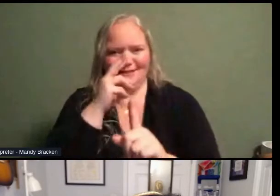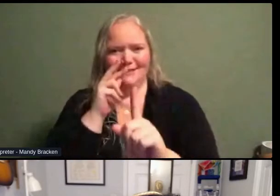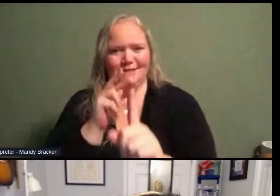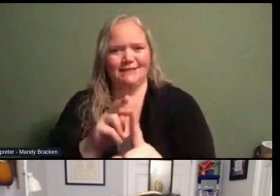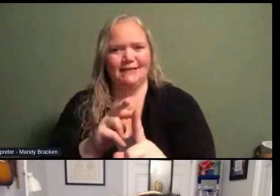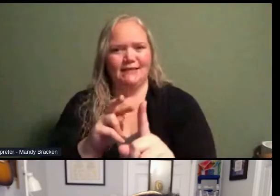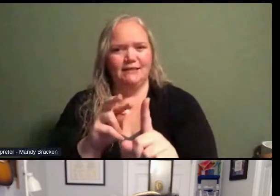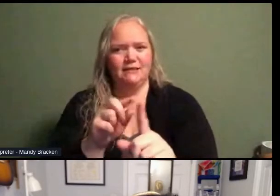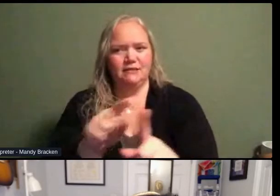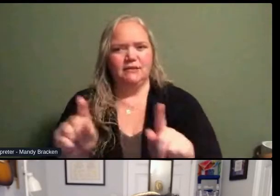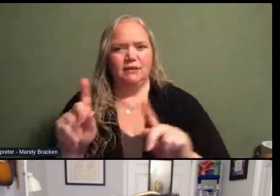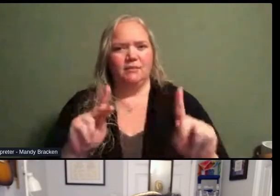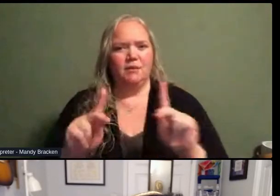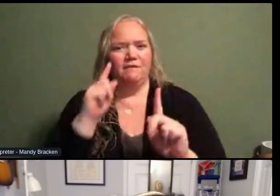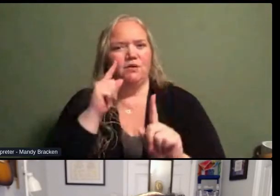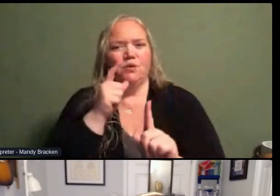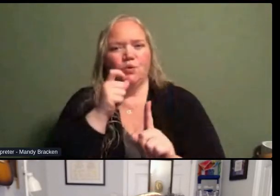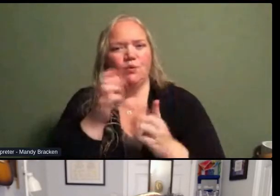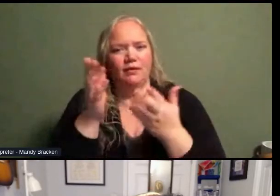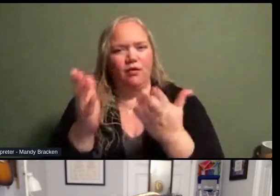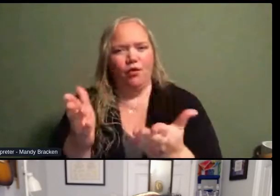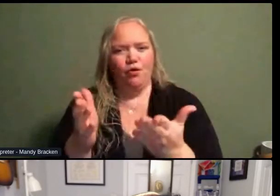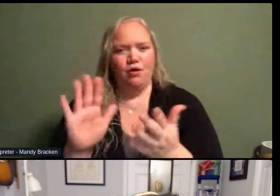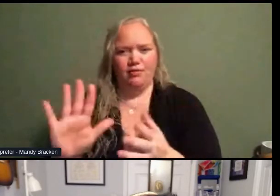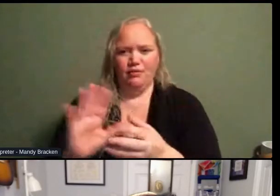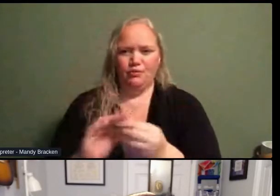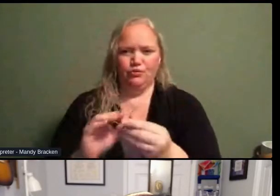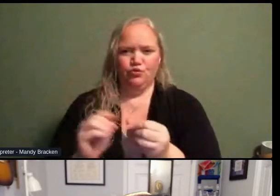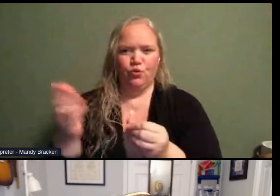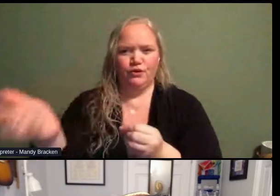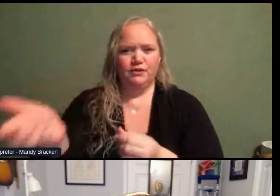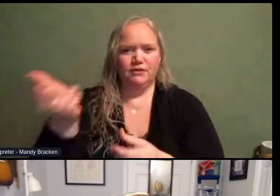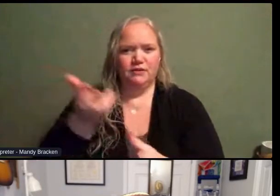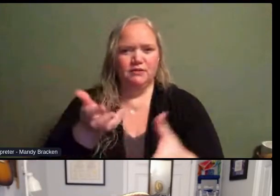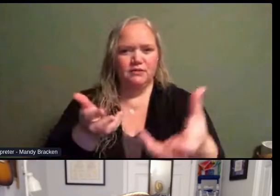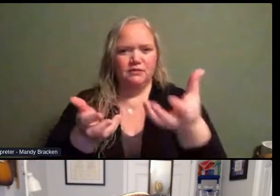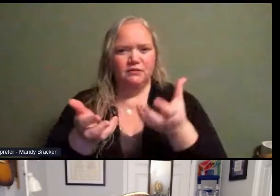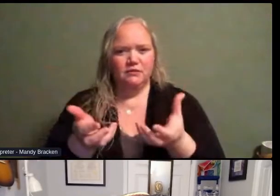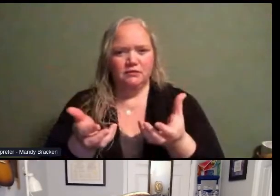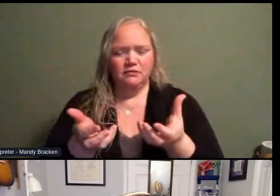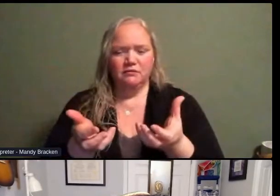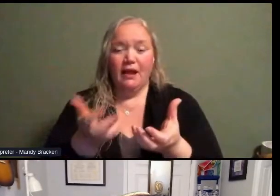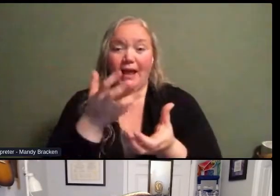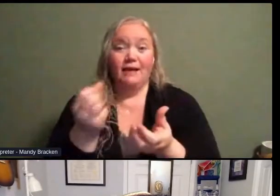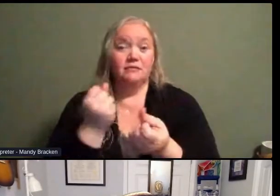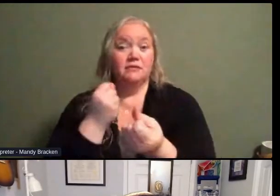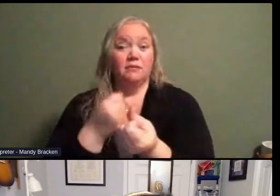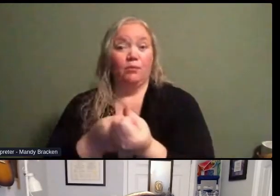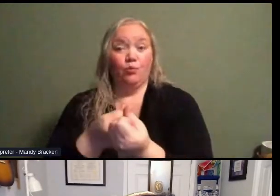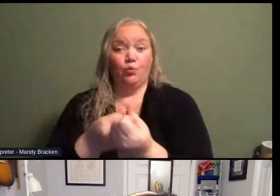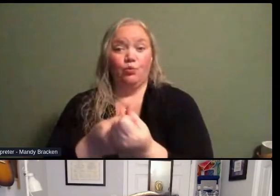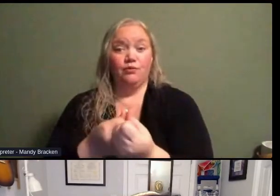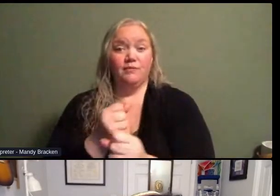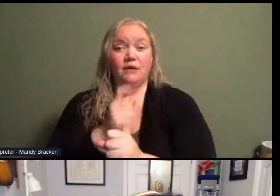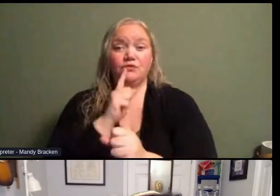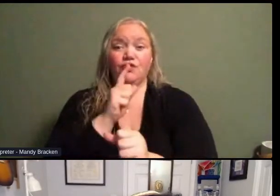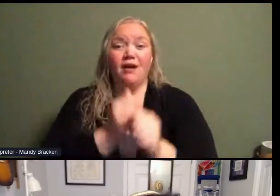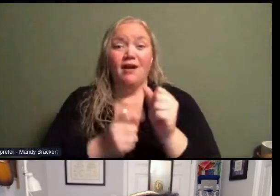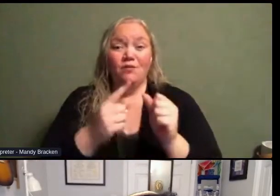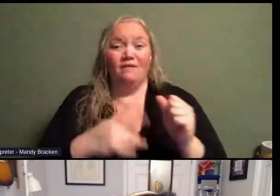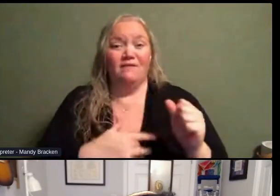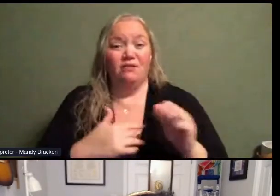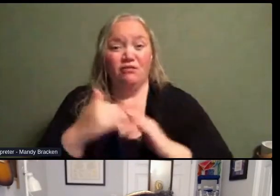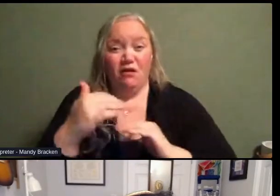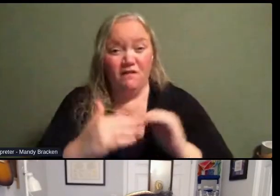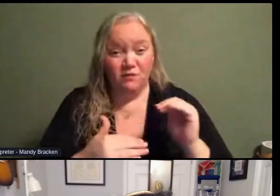that they bring, and supporting them, making sure that everybody feels comfortable and seen in a space. We recently